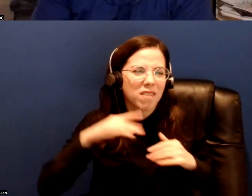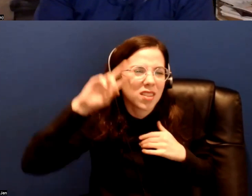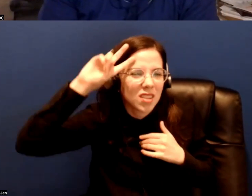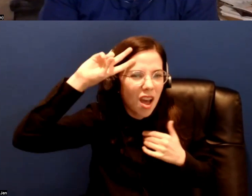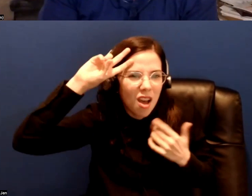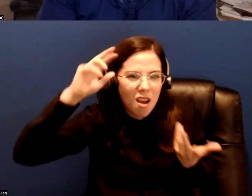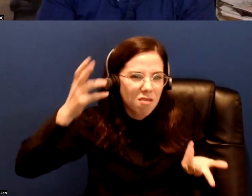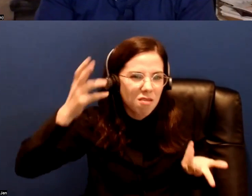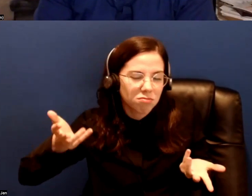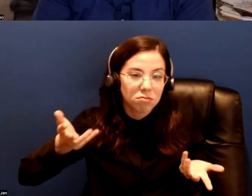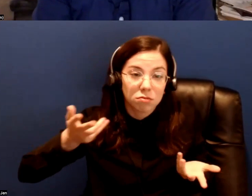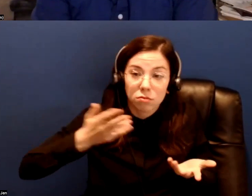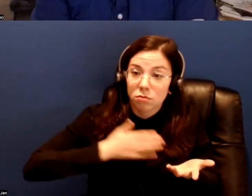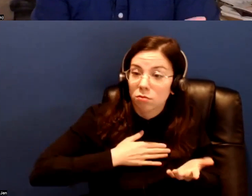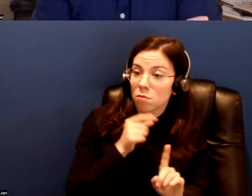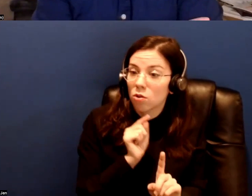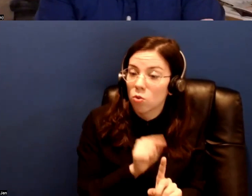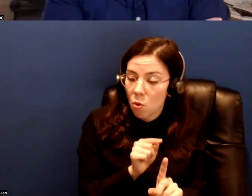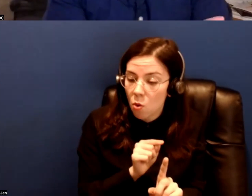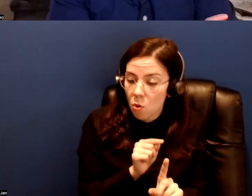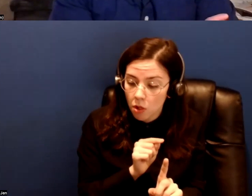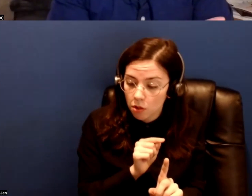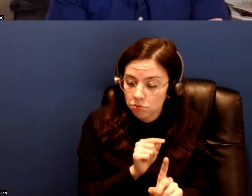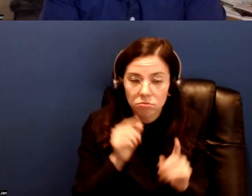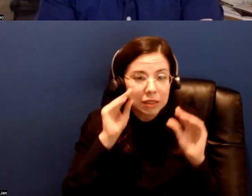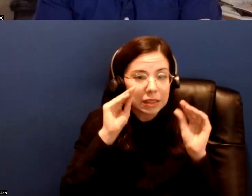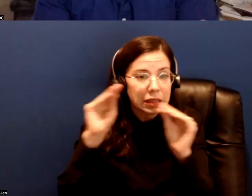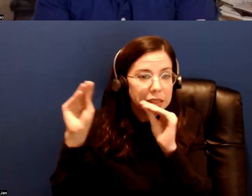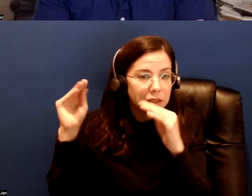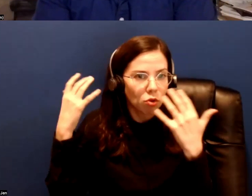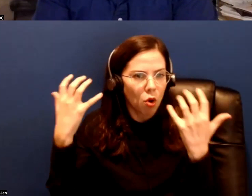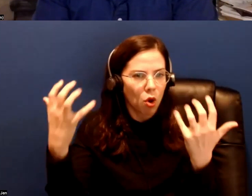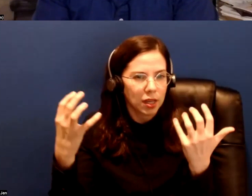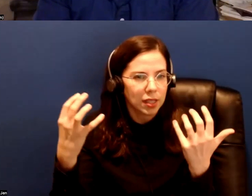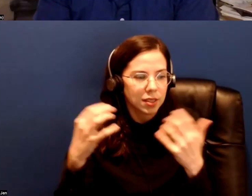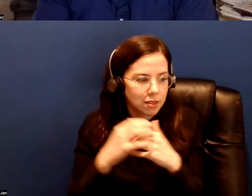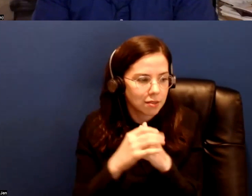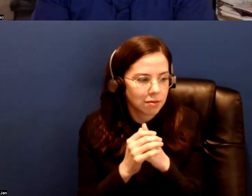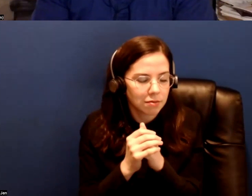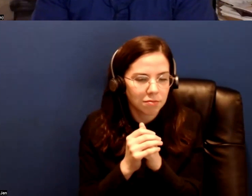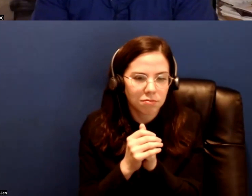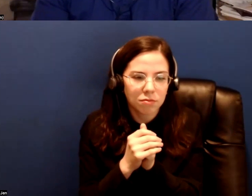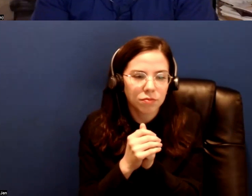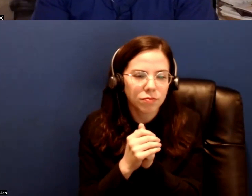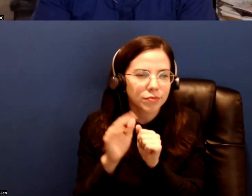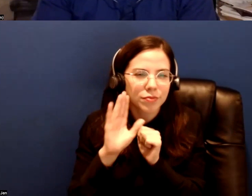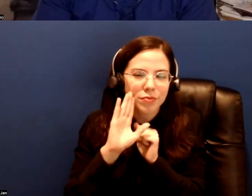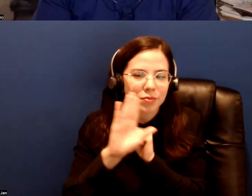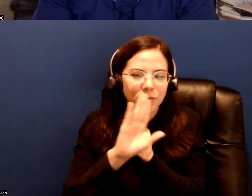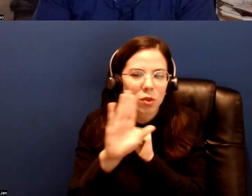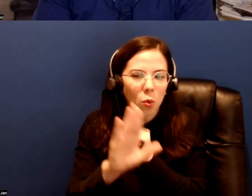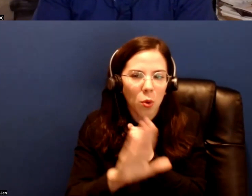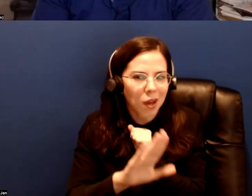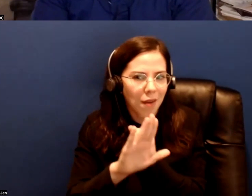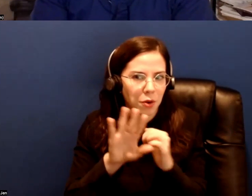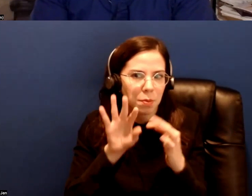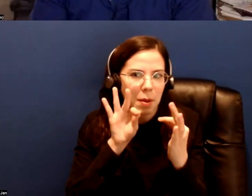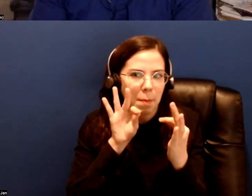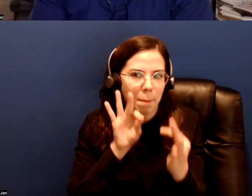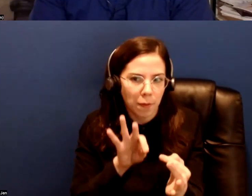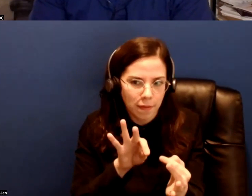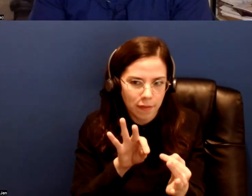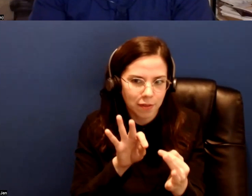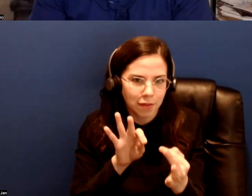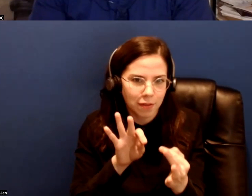do is educate the audience a little bit. You're never going to completely hit the nail on the head in terms of